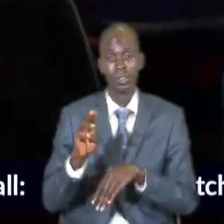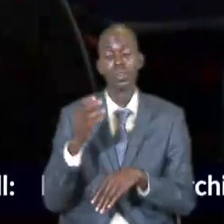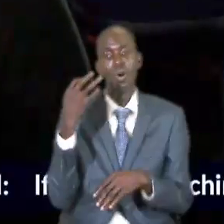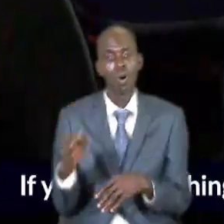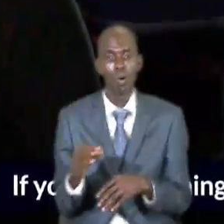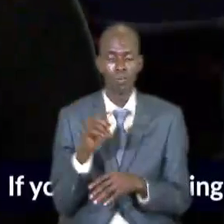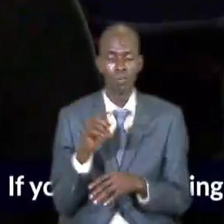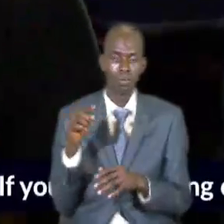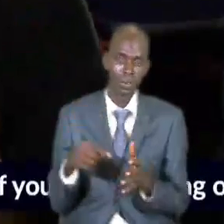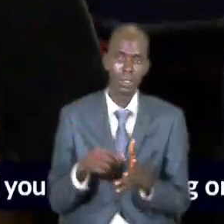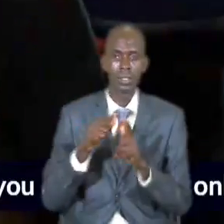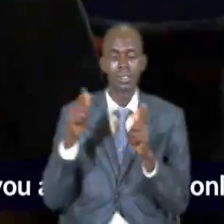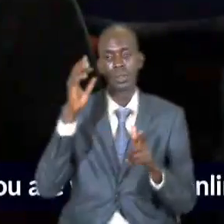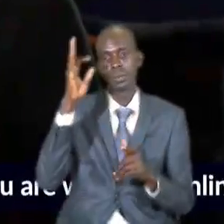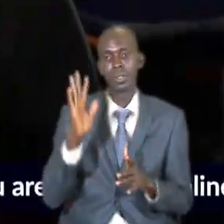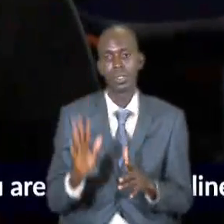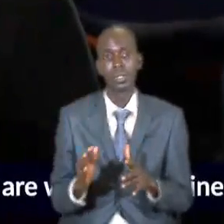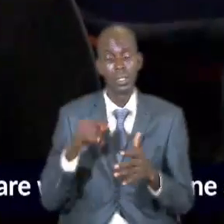night. Impact.